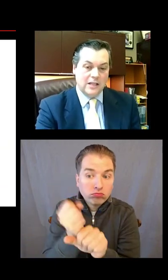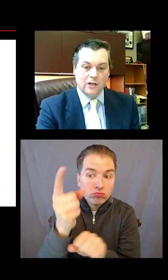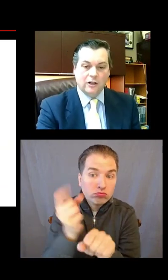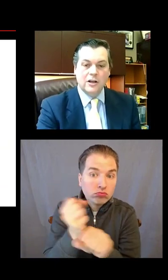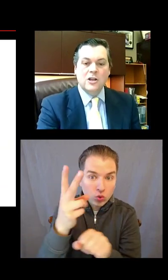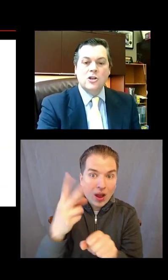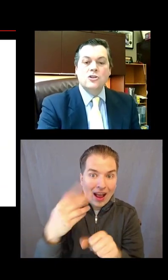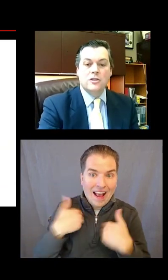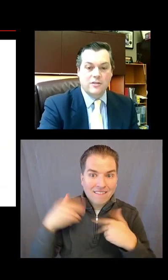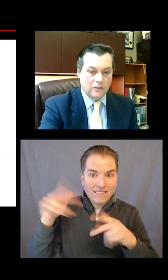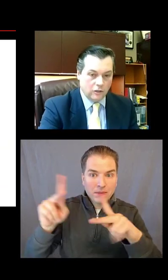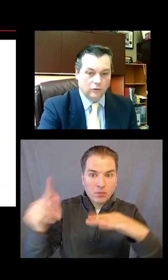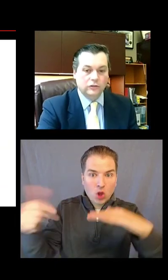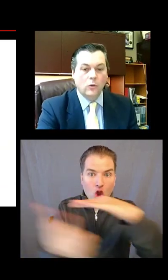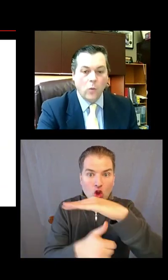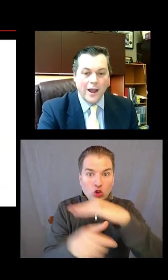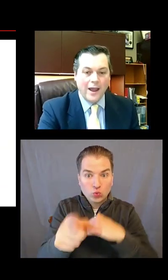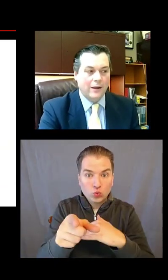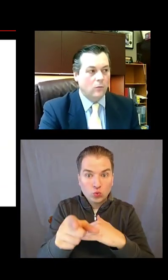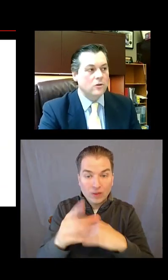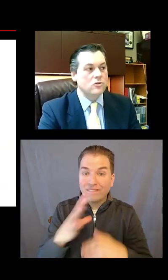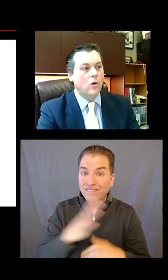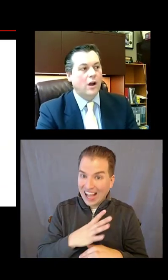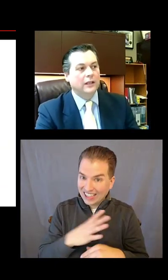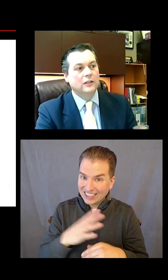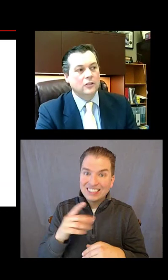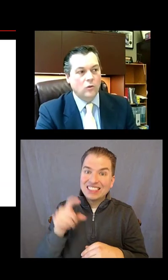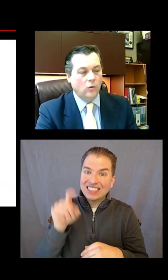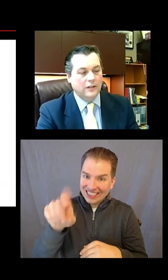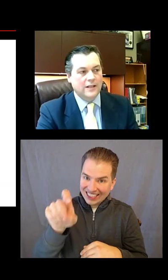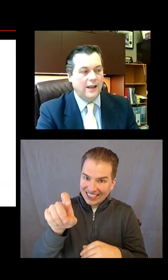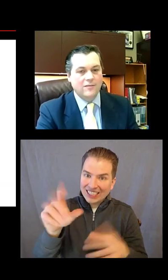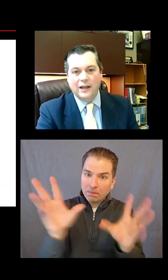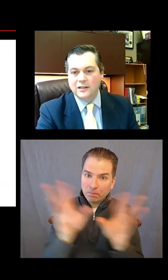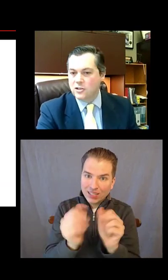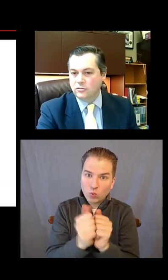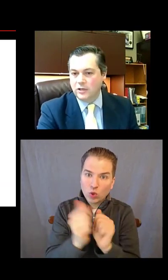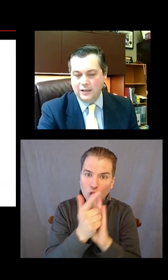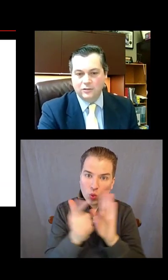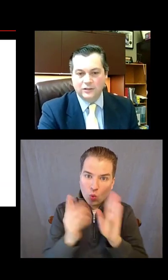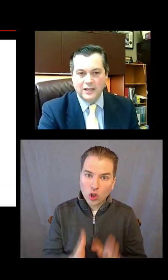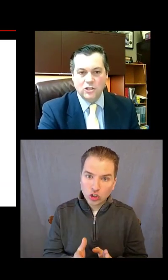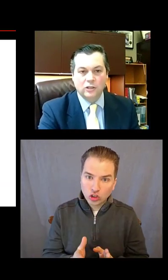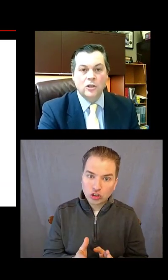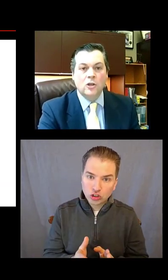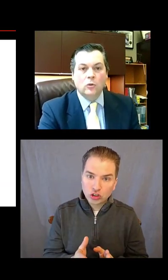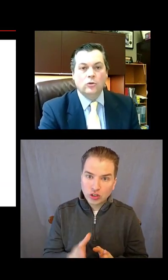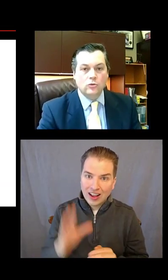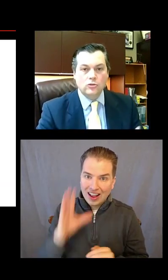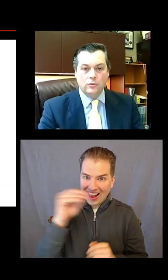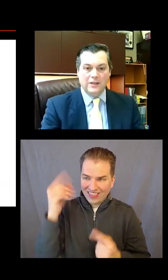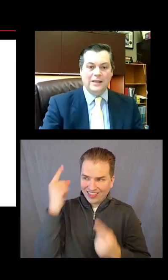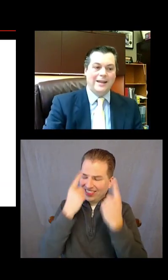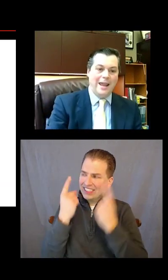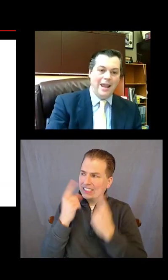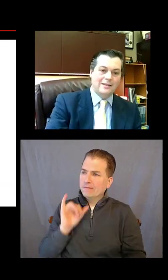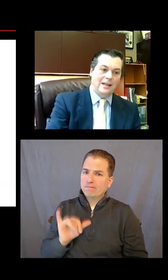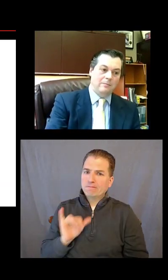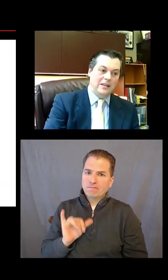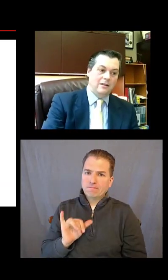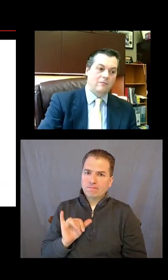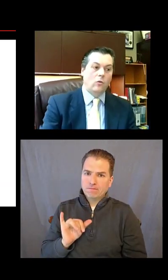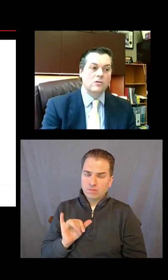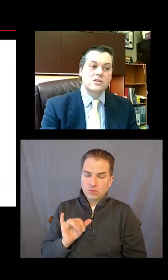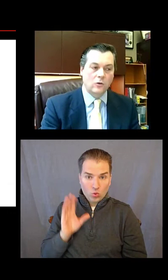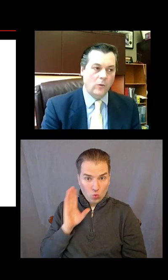some in a year, this goes to why when you walk in the door to have that initial consultation, you should be getting asked